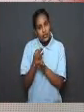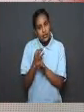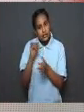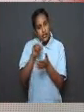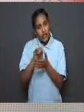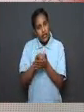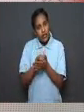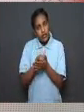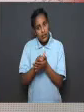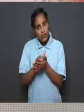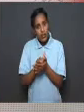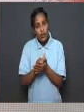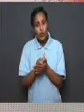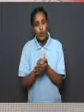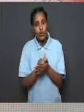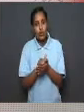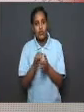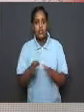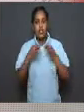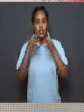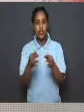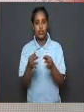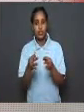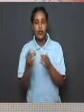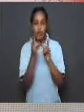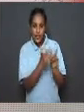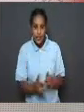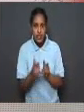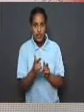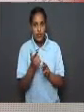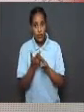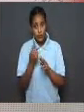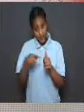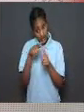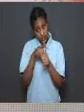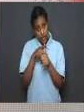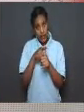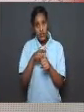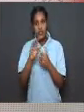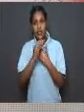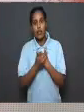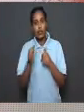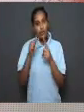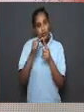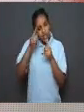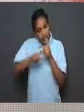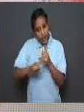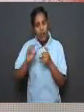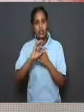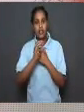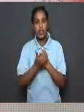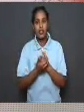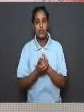Functions that rely on the path or the transition of a system from the initial state to the